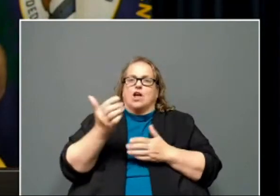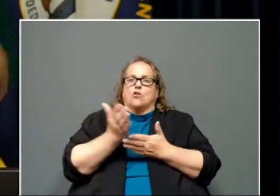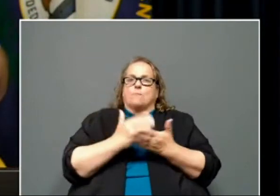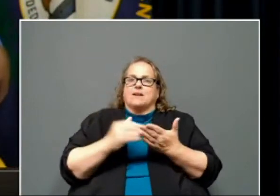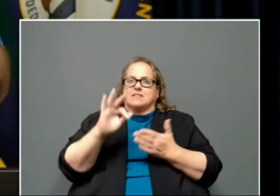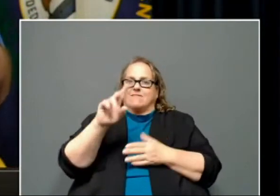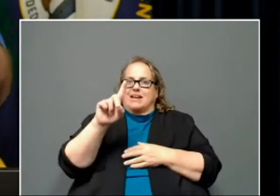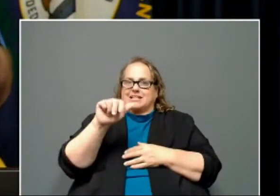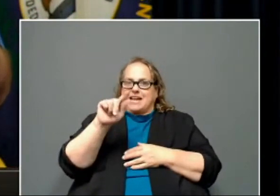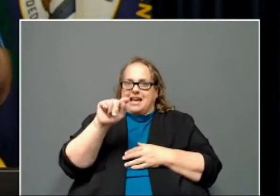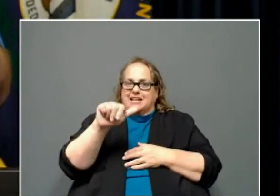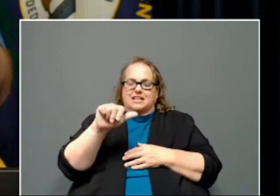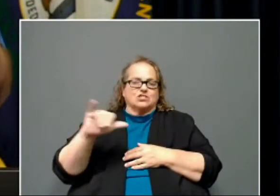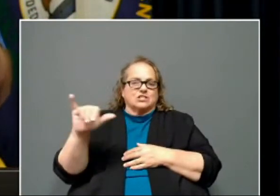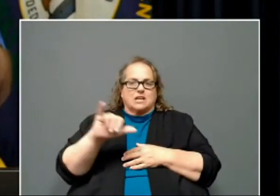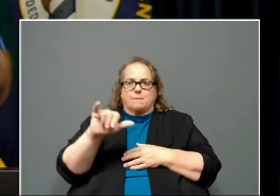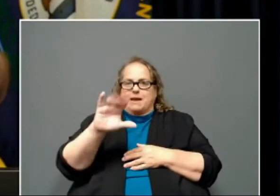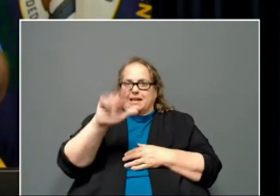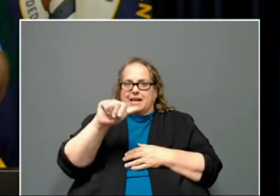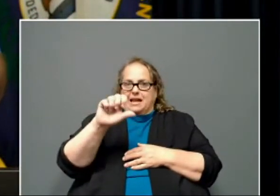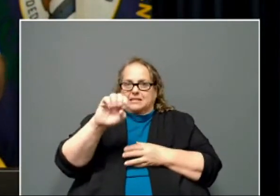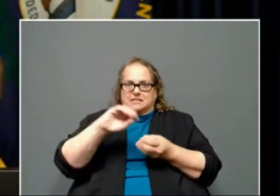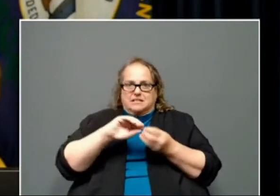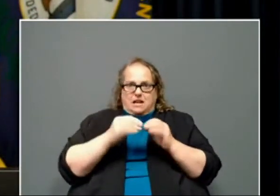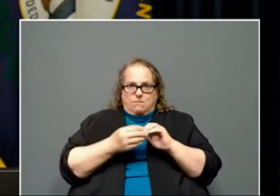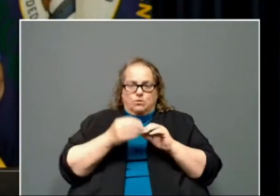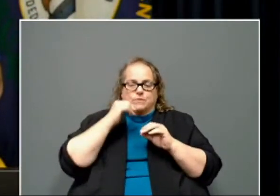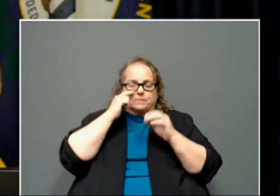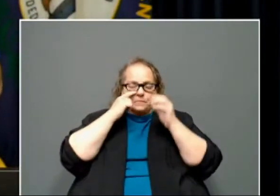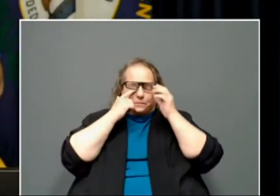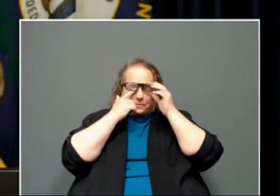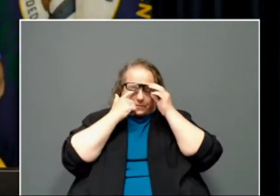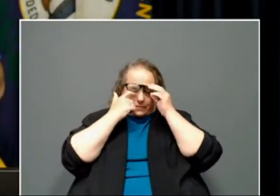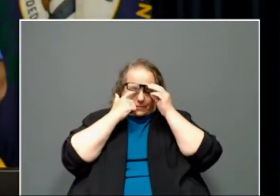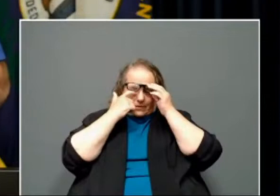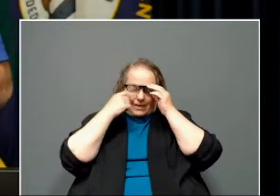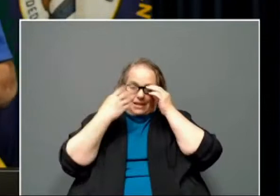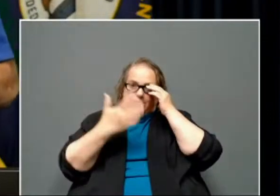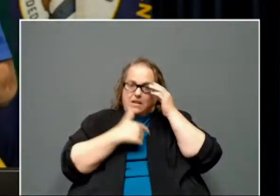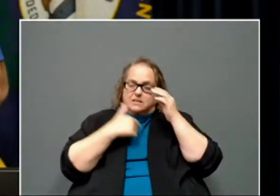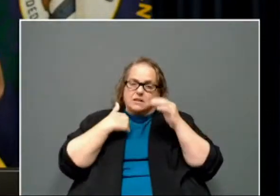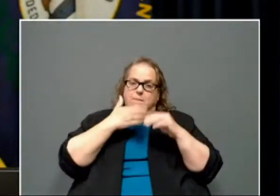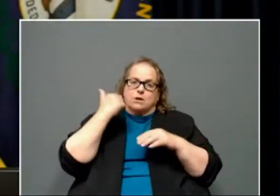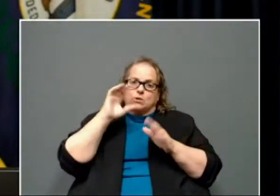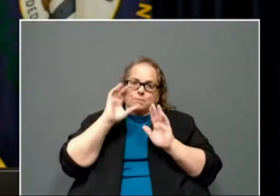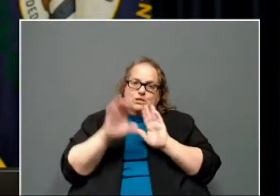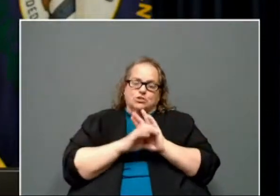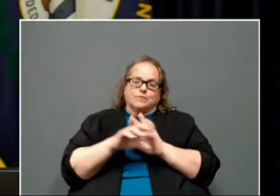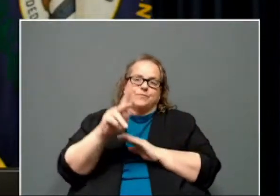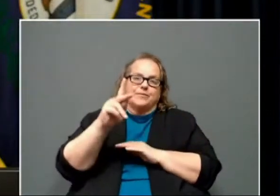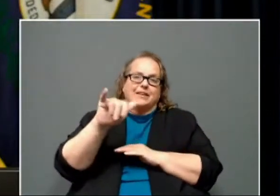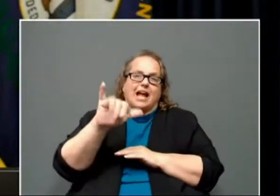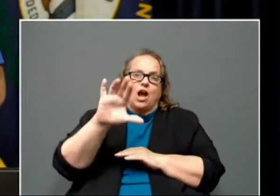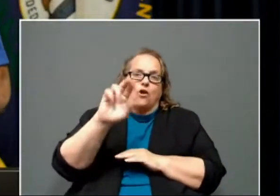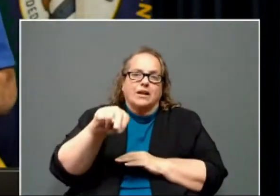like the case numbers, that give us a better picture. Karen Czar from WUKY.